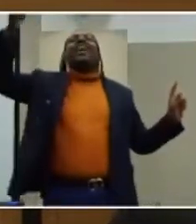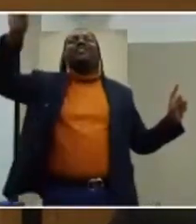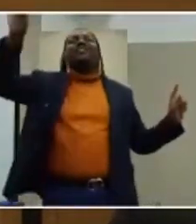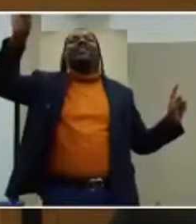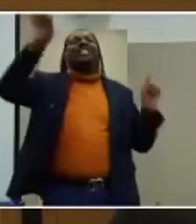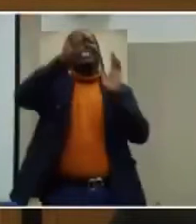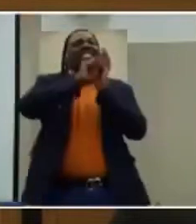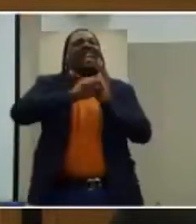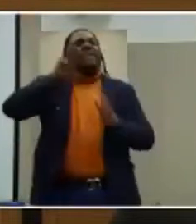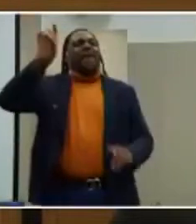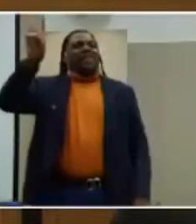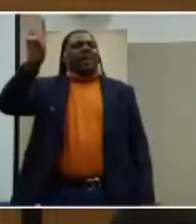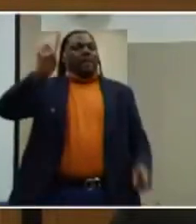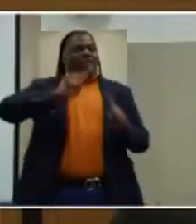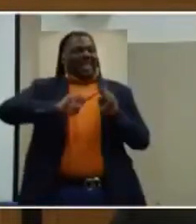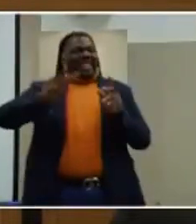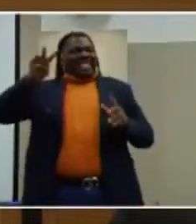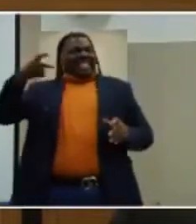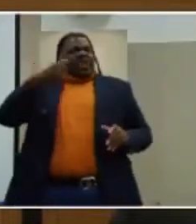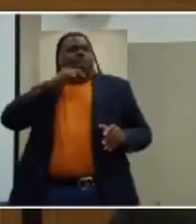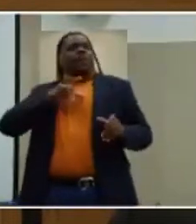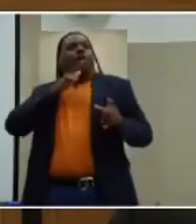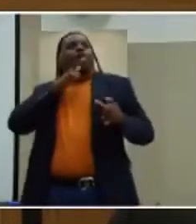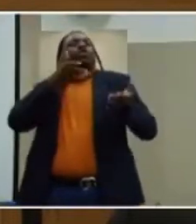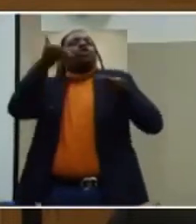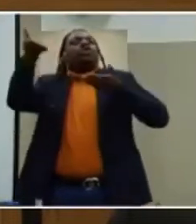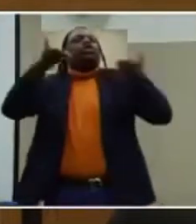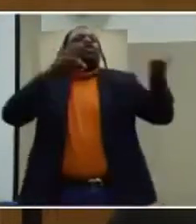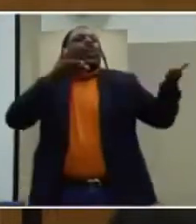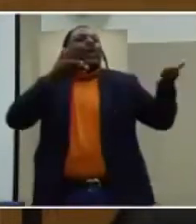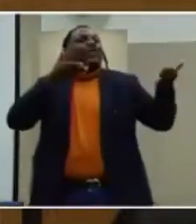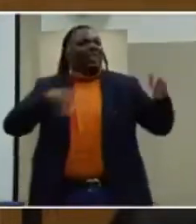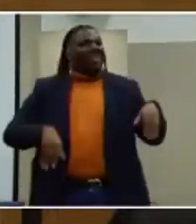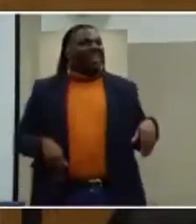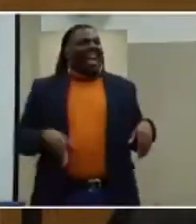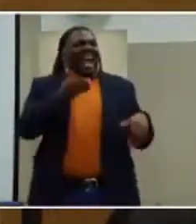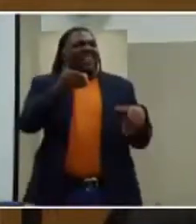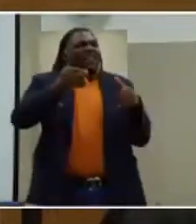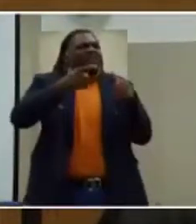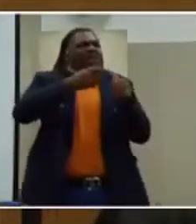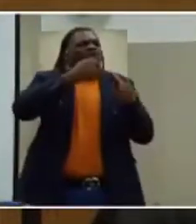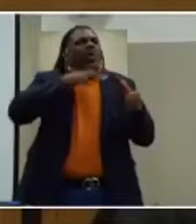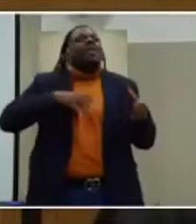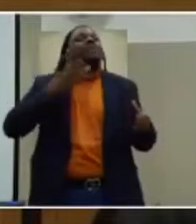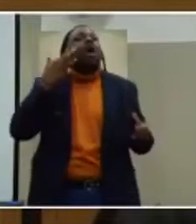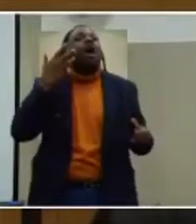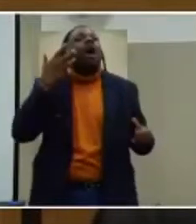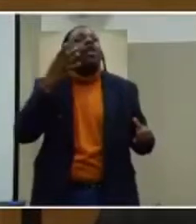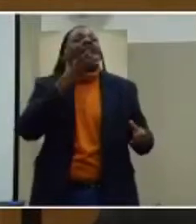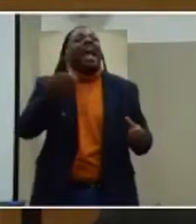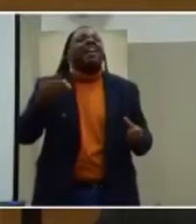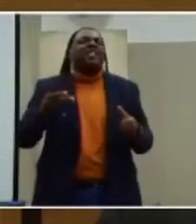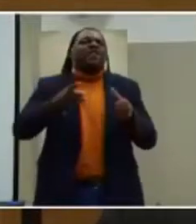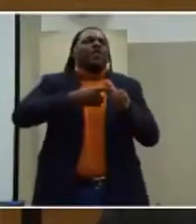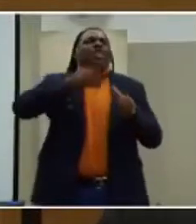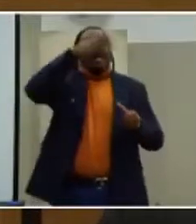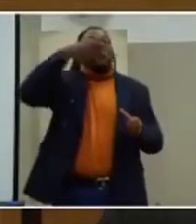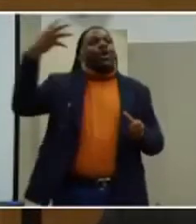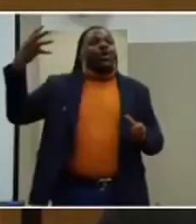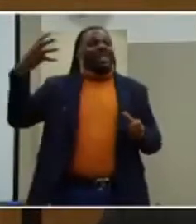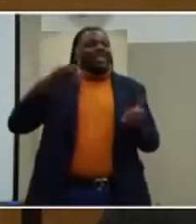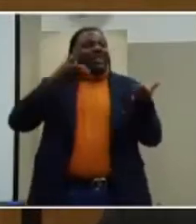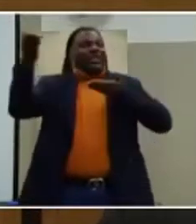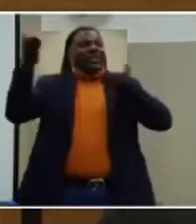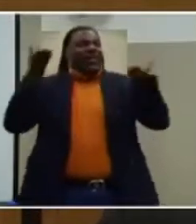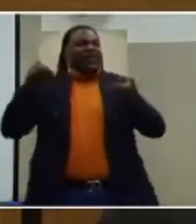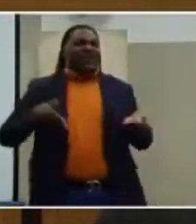Maryland, but she's the second woman to serve as Lieutenant Governor, and she's the first woman of color and the first immigrant to serve as Lieutenant